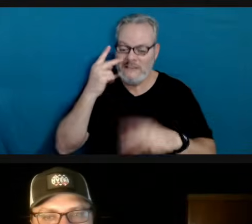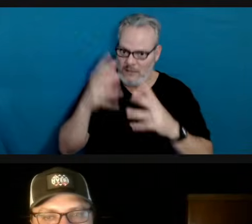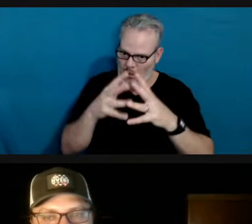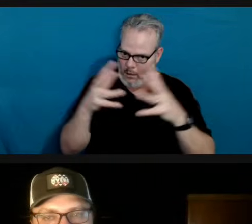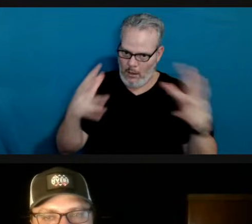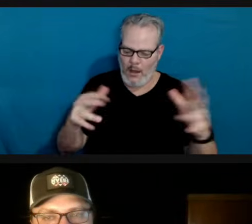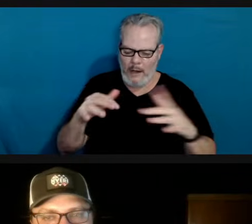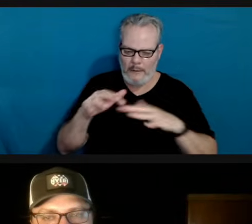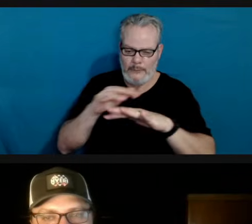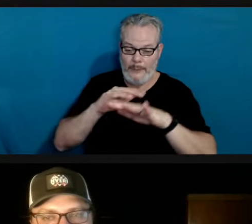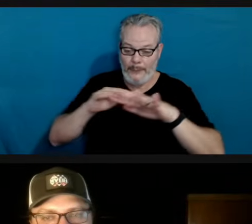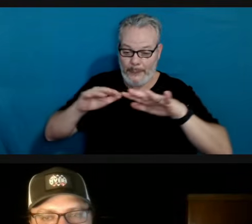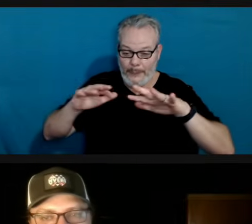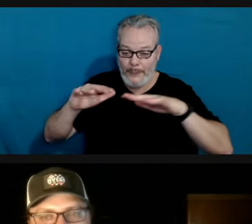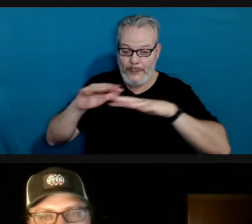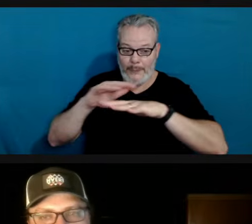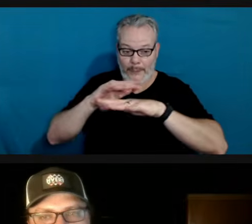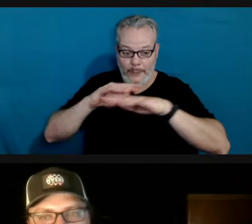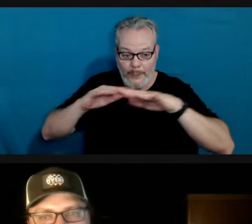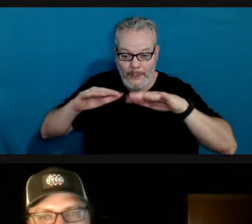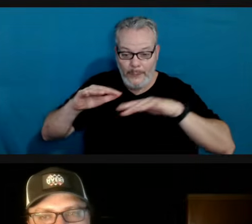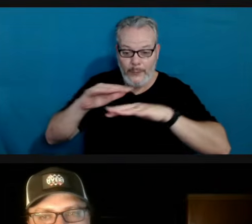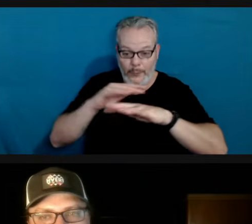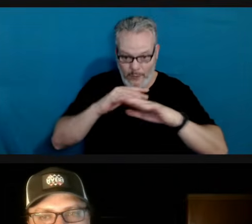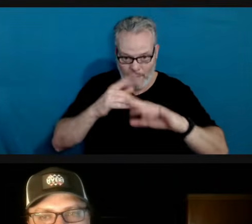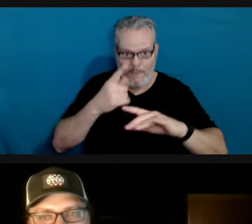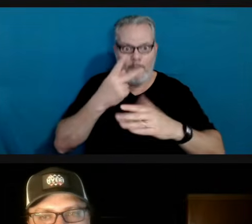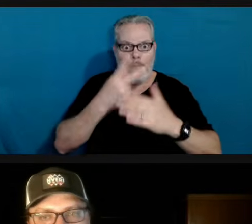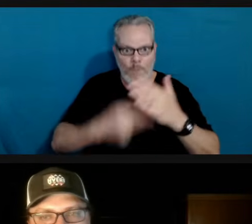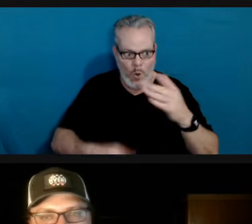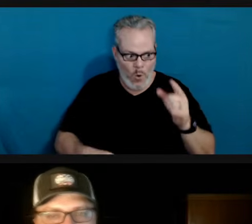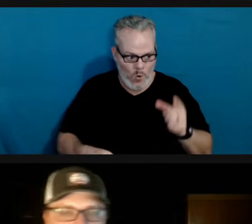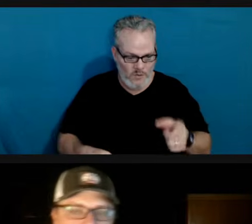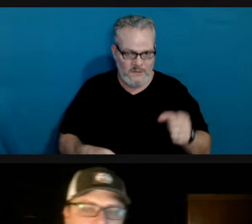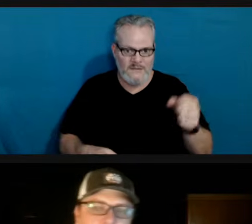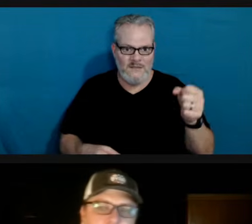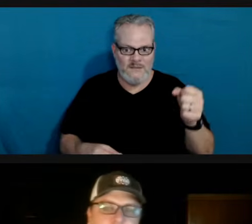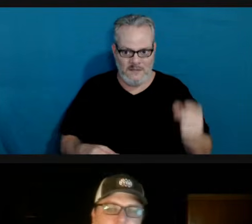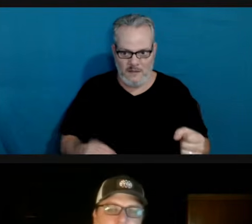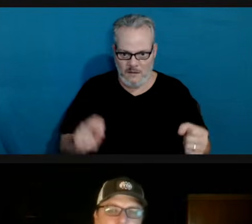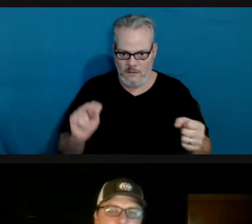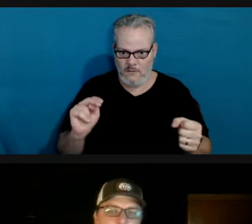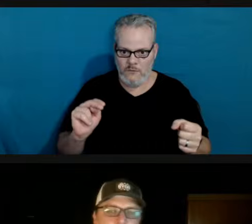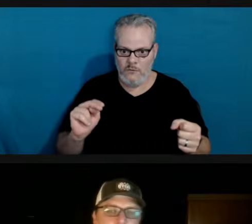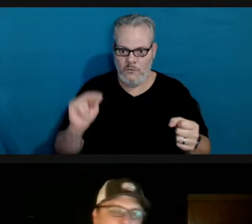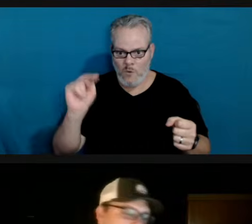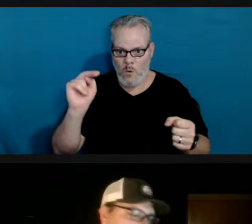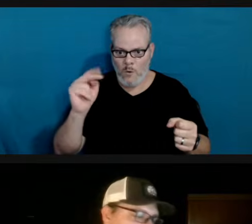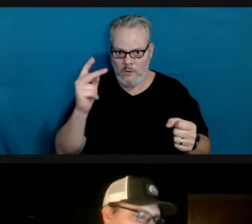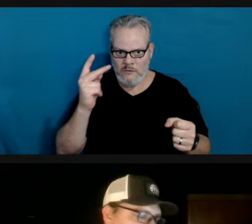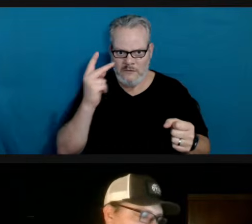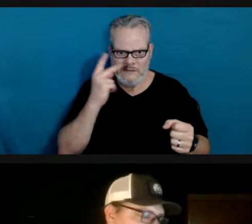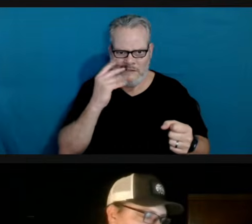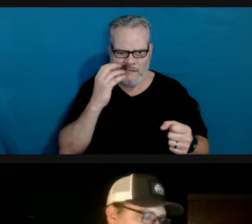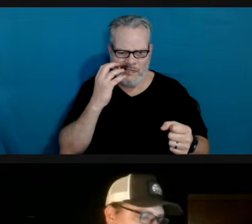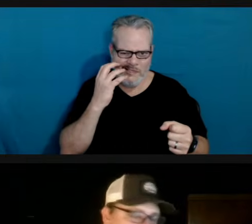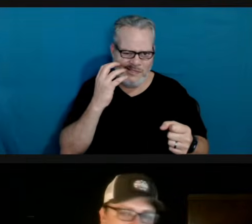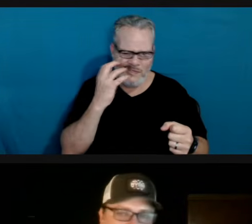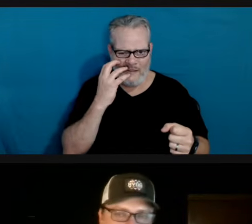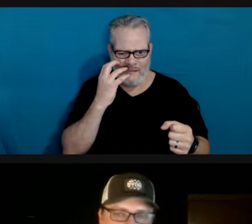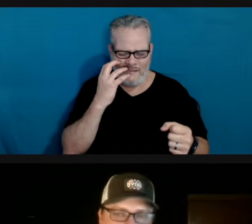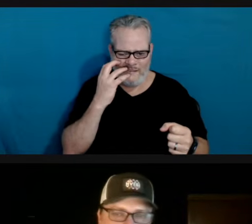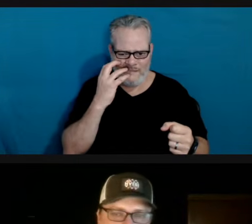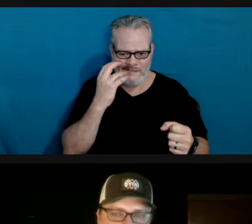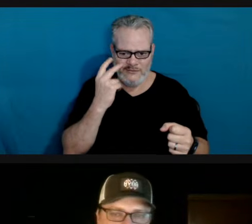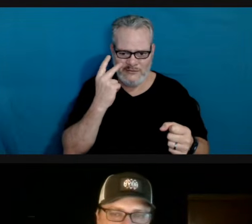from the vents, south vent and north vent. We've seen them billowing thick like this recently as well, even without big